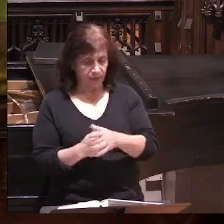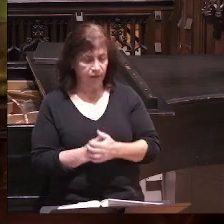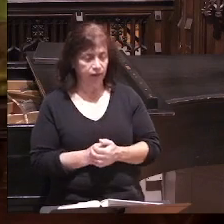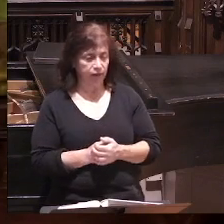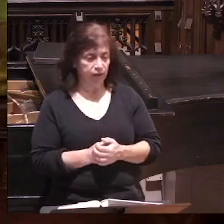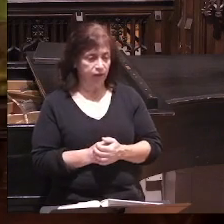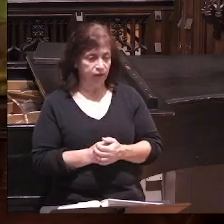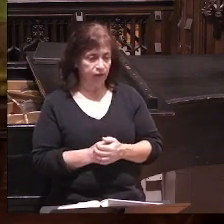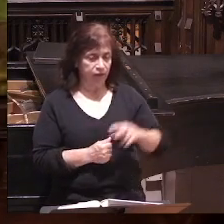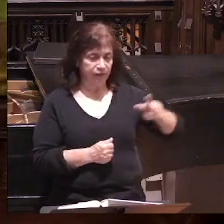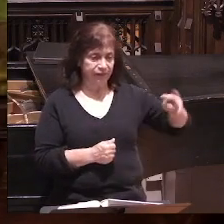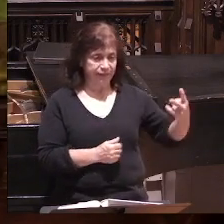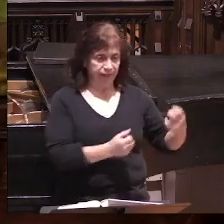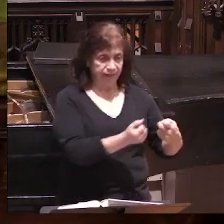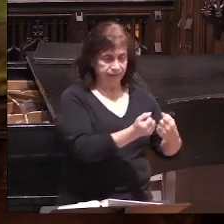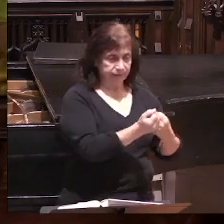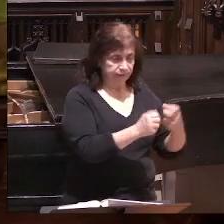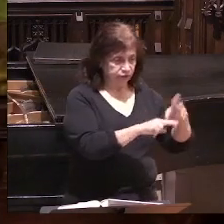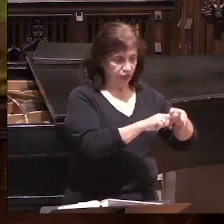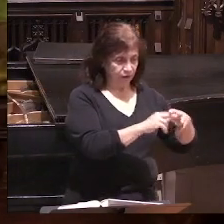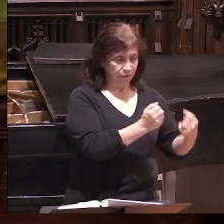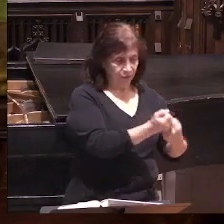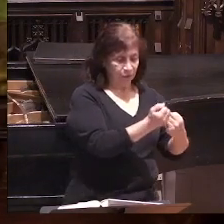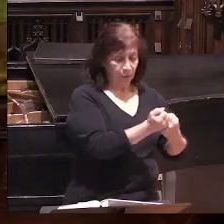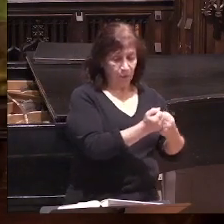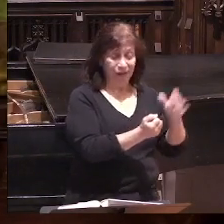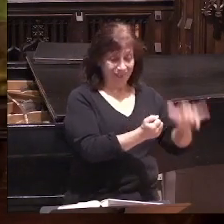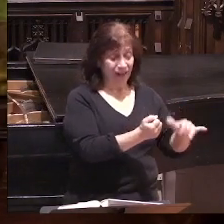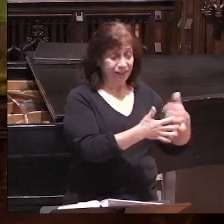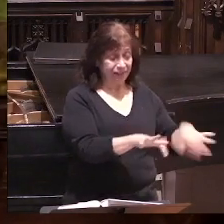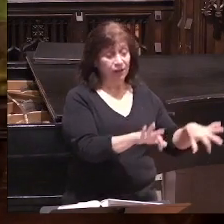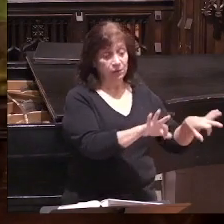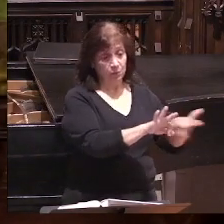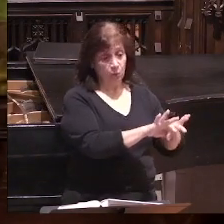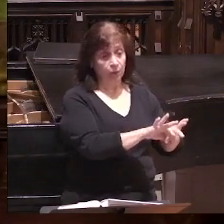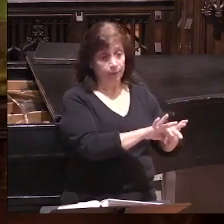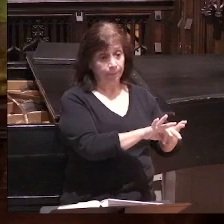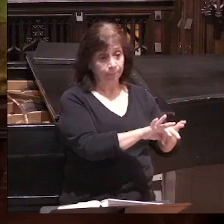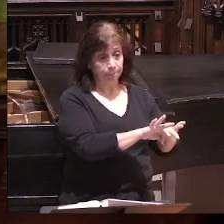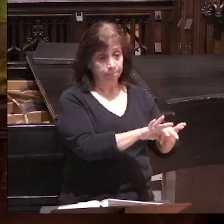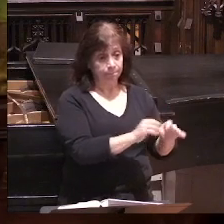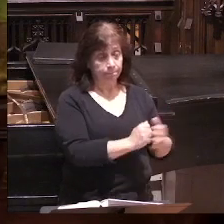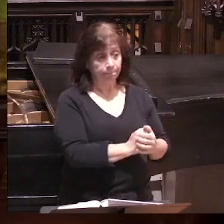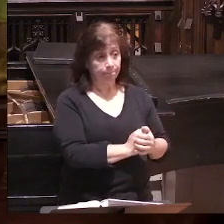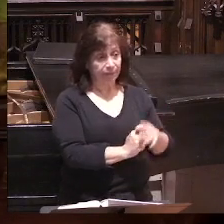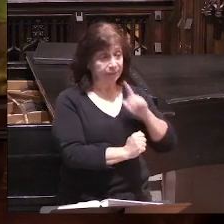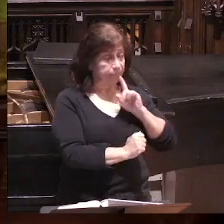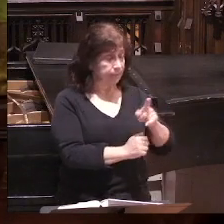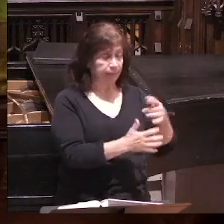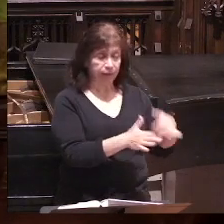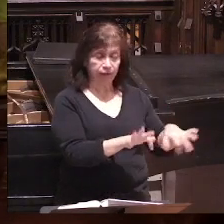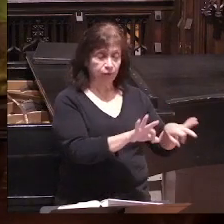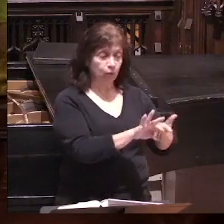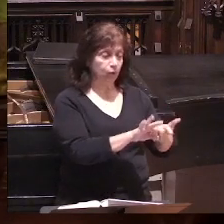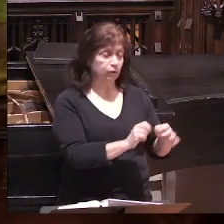The second chair is really, really important.